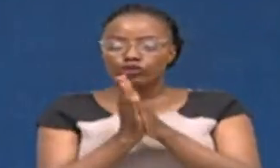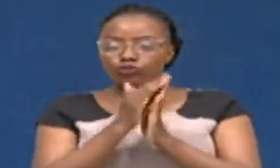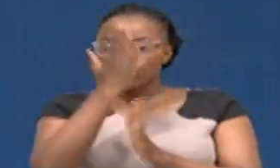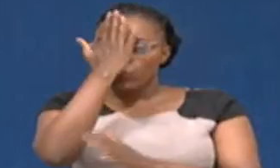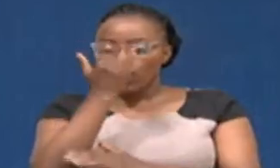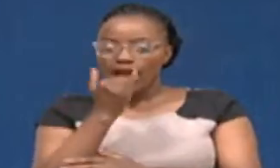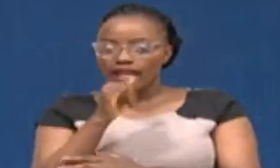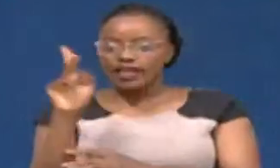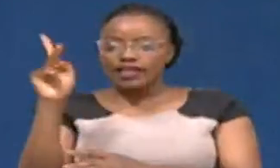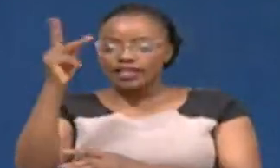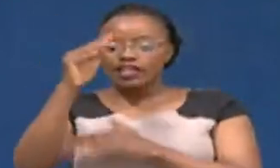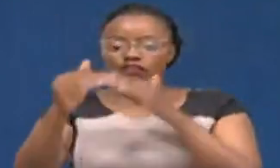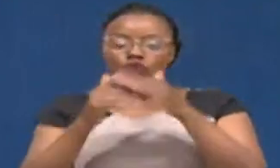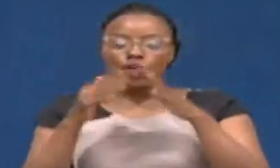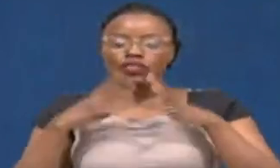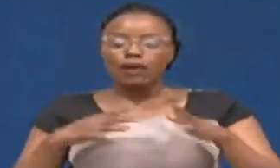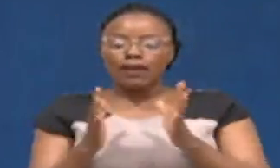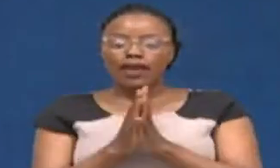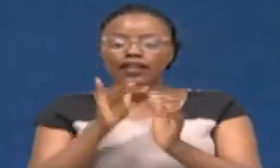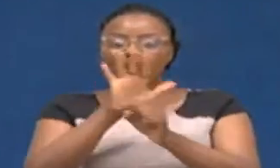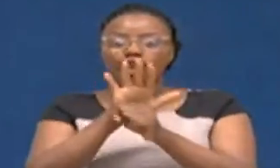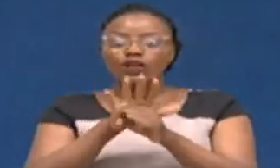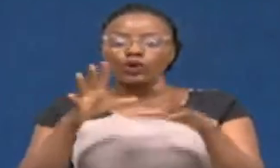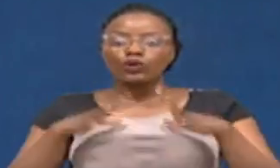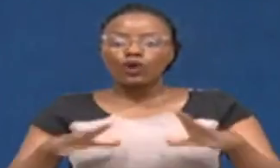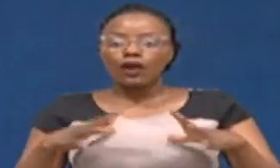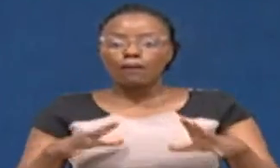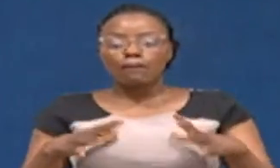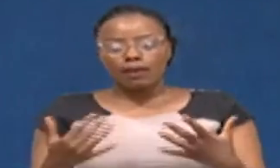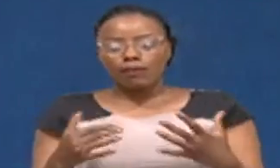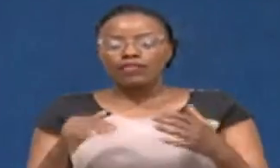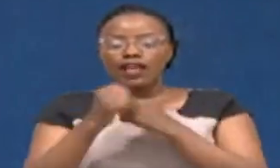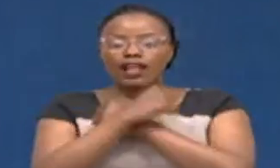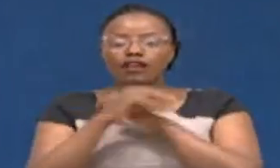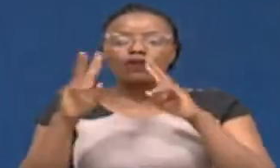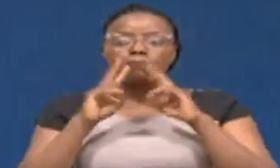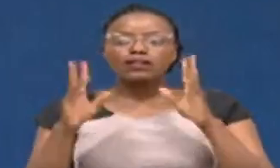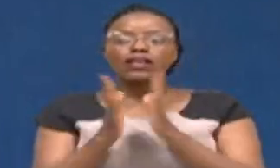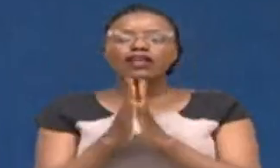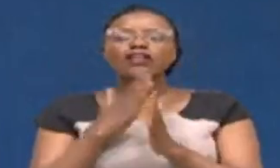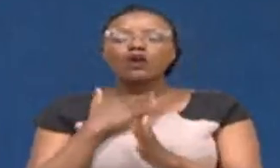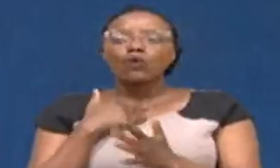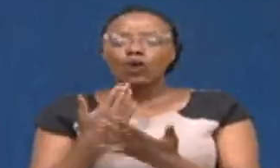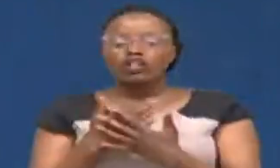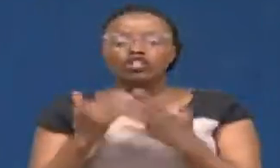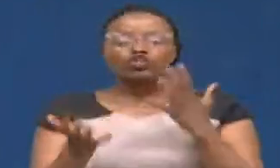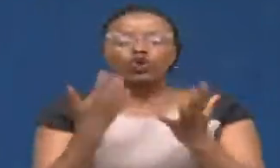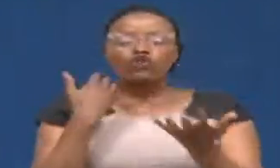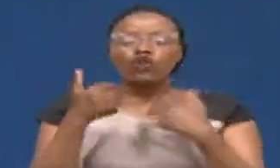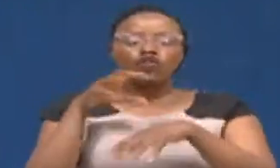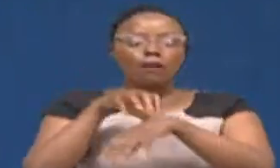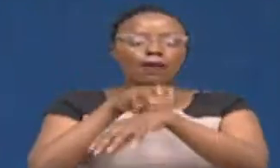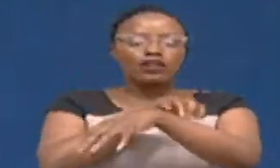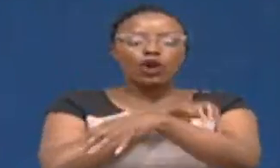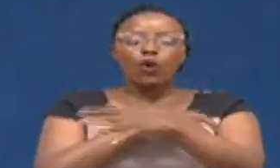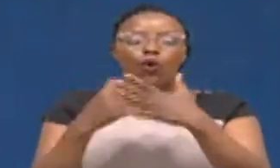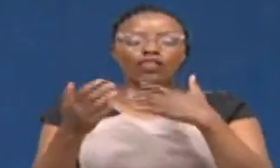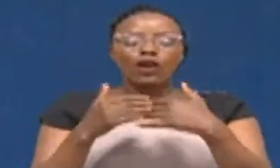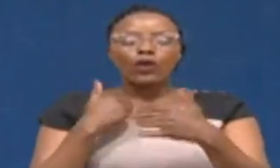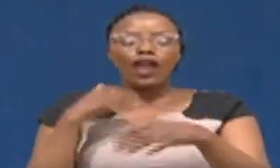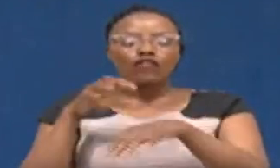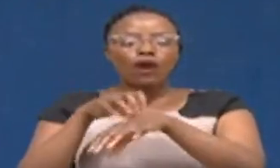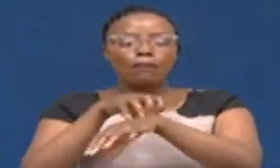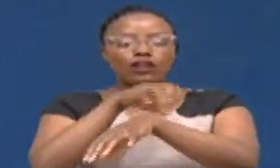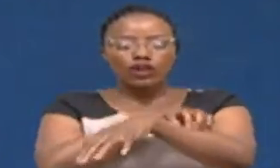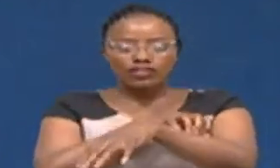because Kenya is for everybody, and so many people are peace-loving and they don't want to remove any madoadoas, even if there were